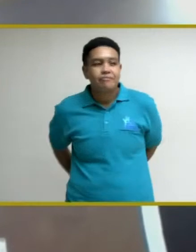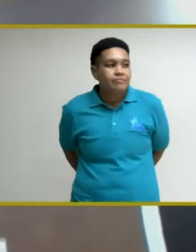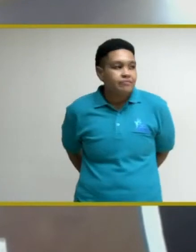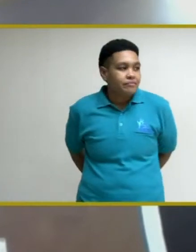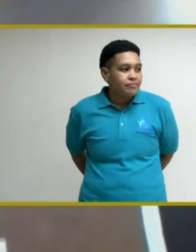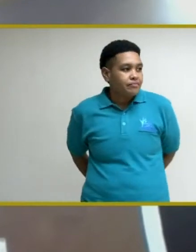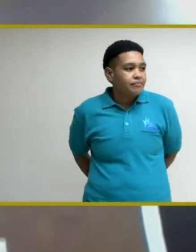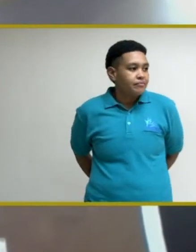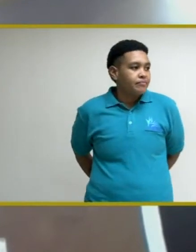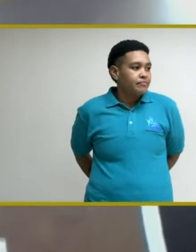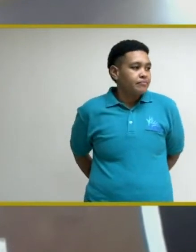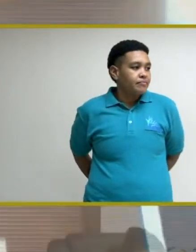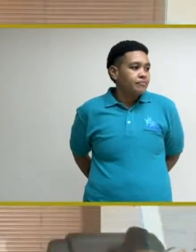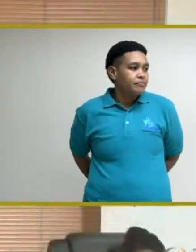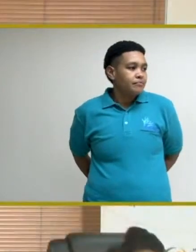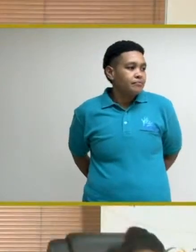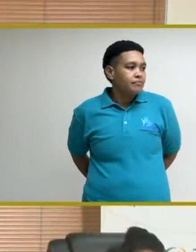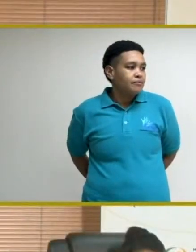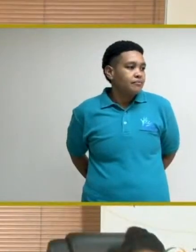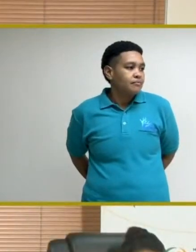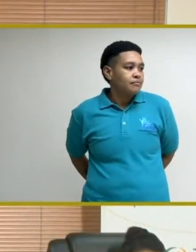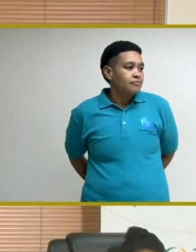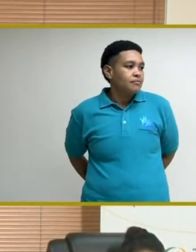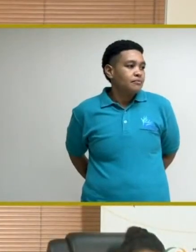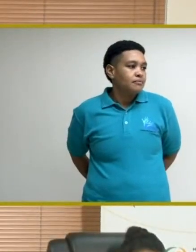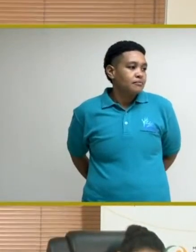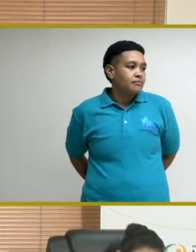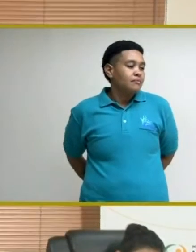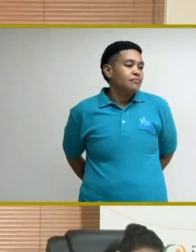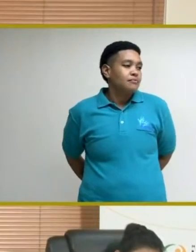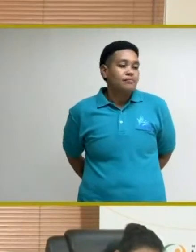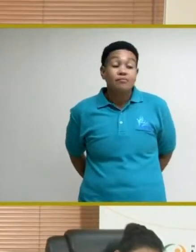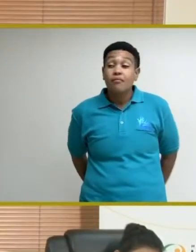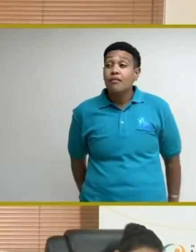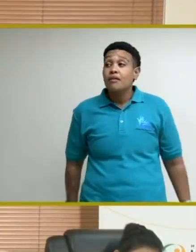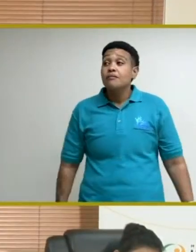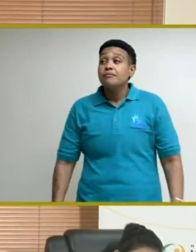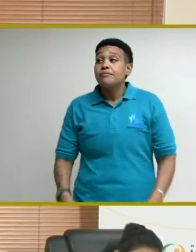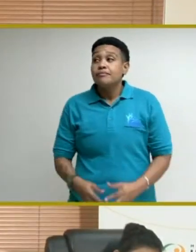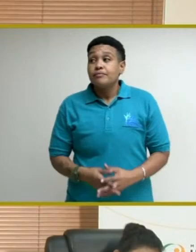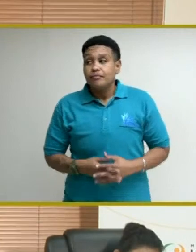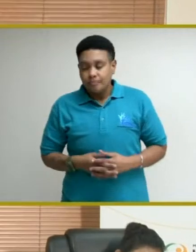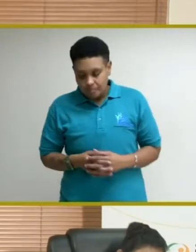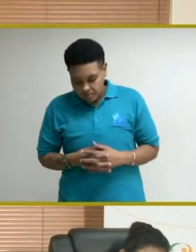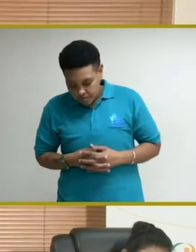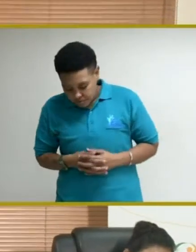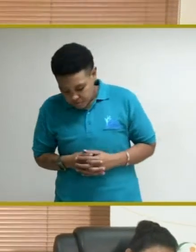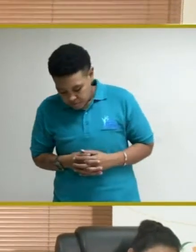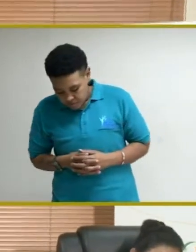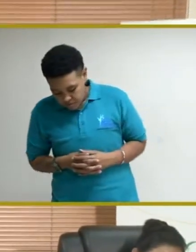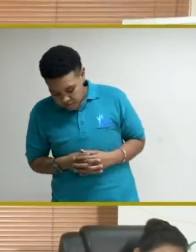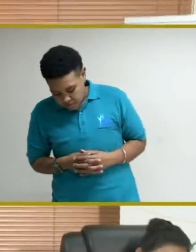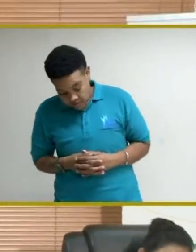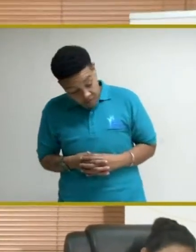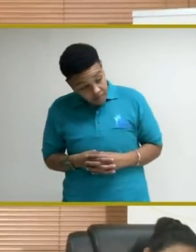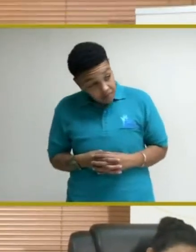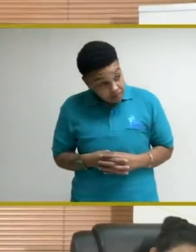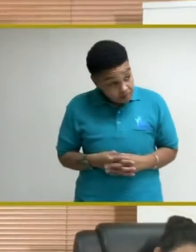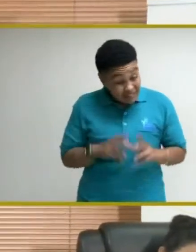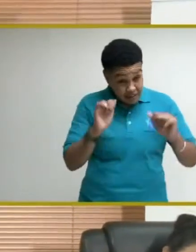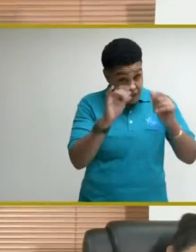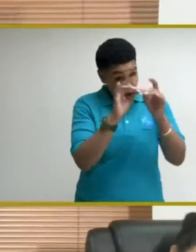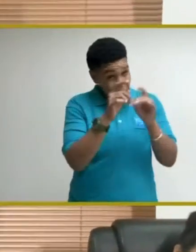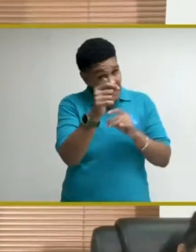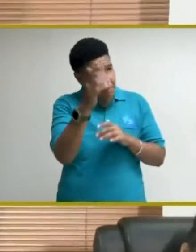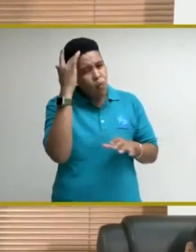Can I just, thank you, Dr. Ennis, can I just comment a little on that, because I think it's important to bring context to the numbers on the